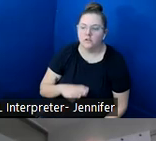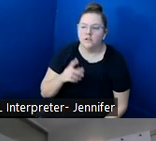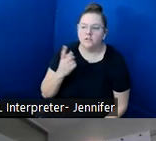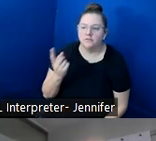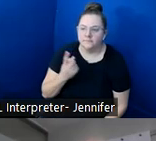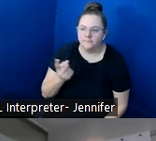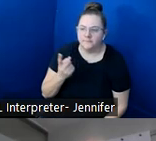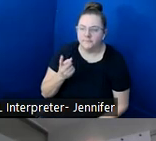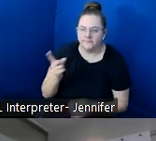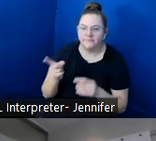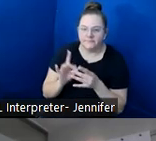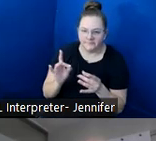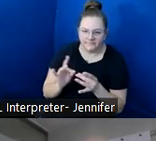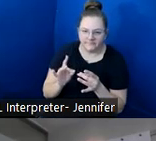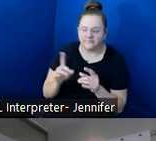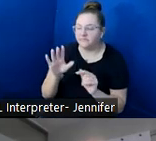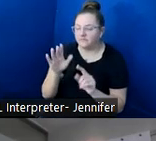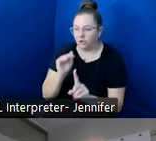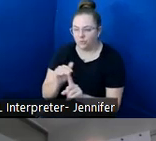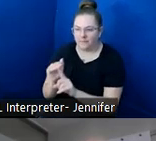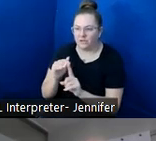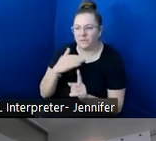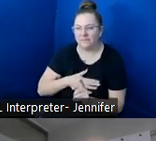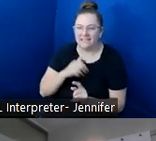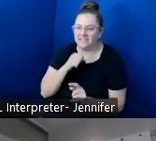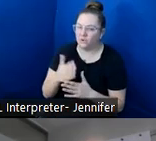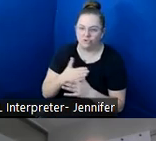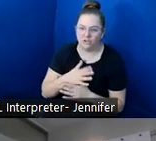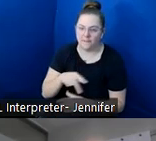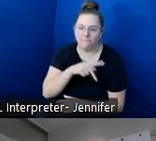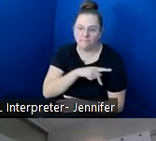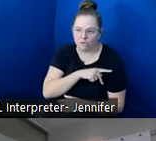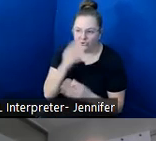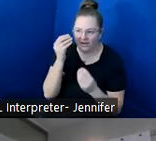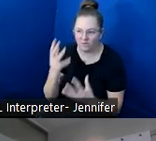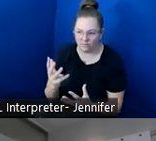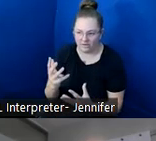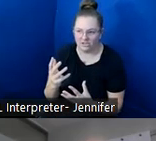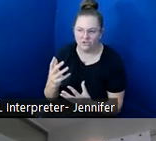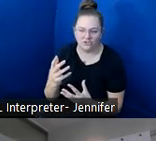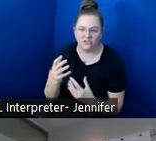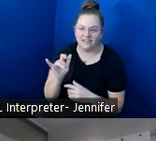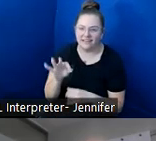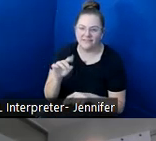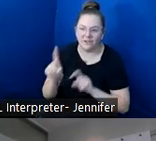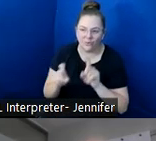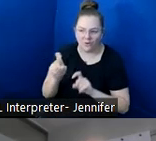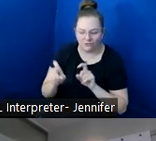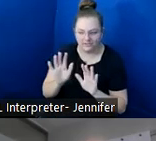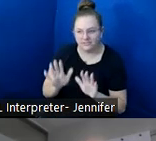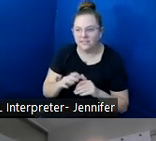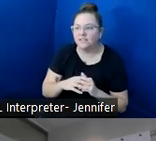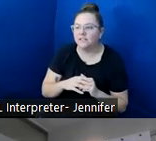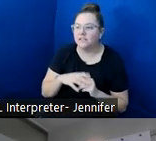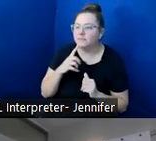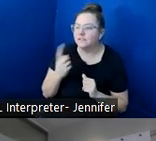sent, and just want to remind people not to share any personal information if you have questions here. But someone